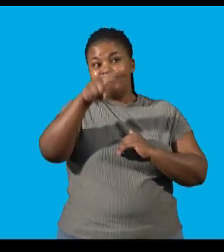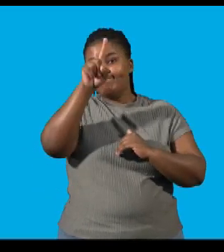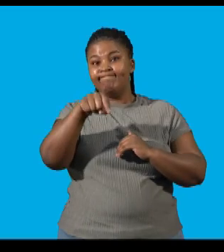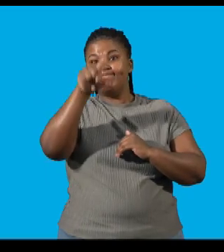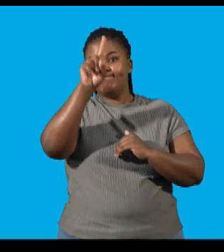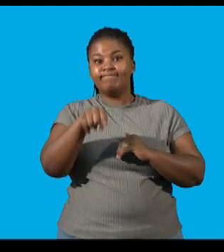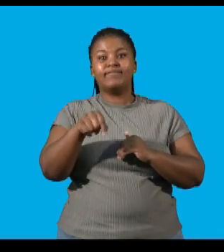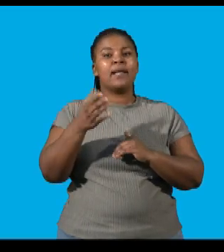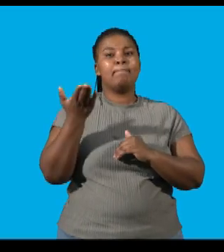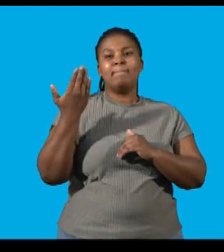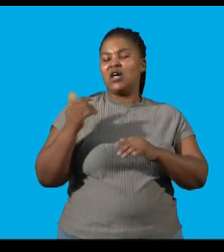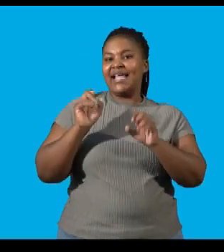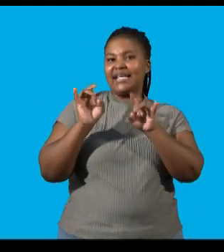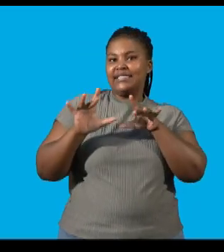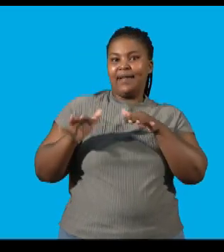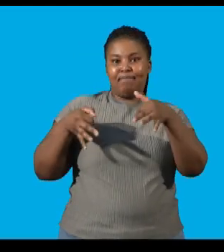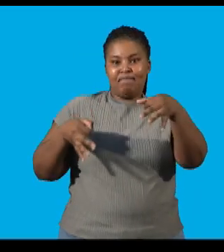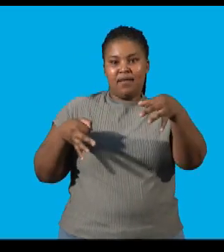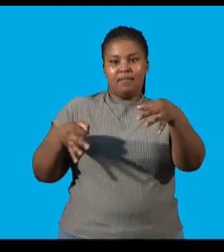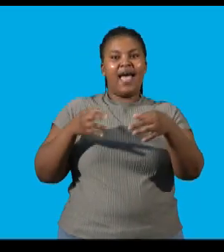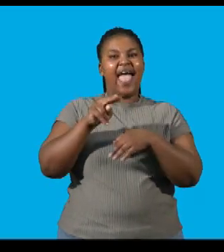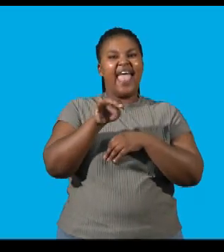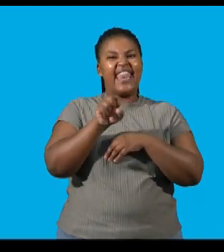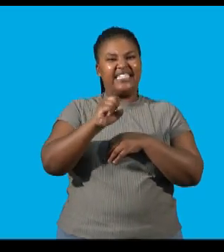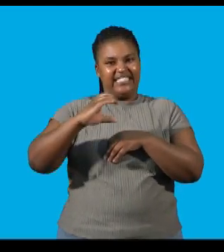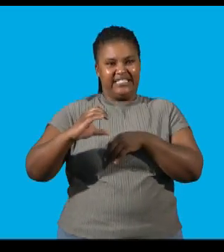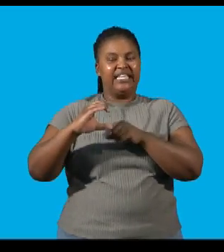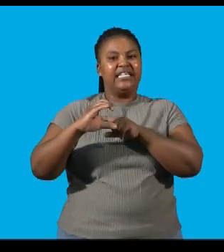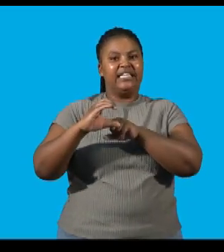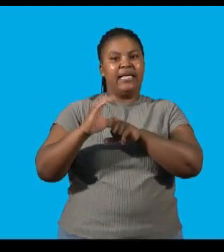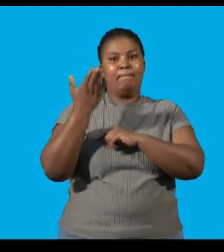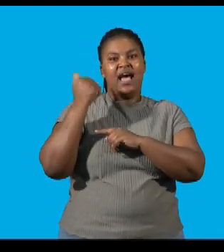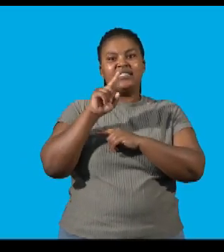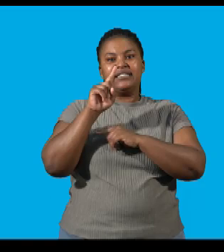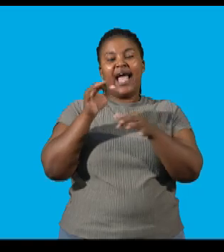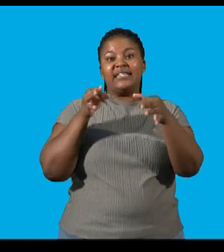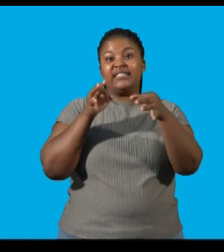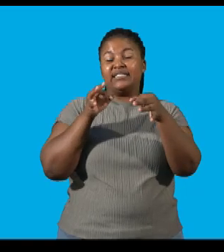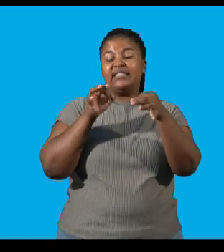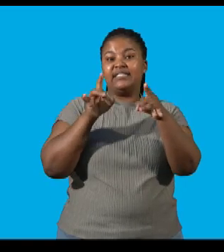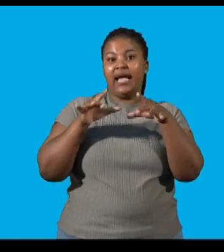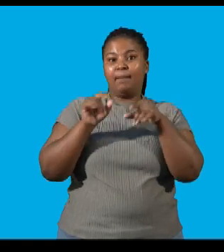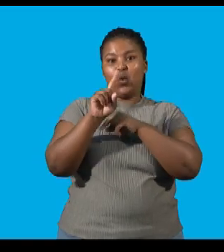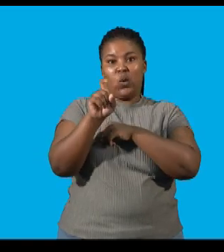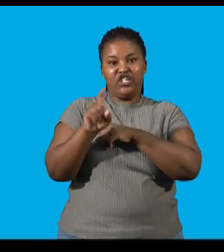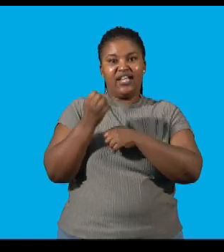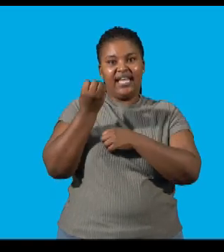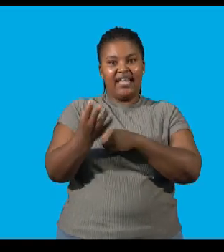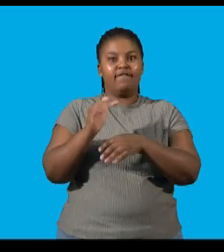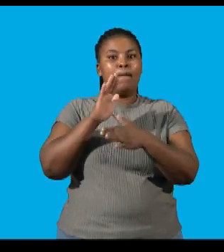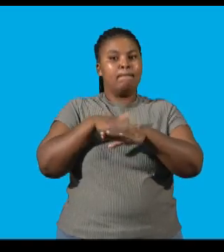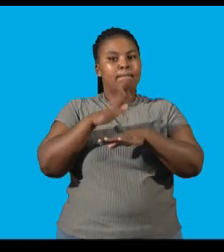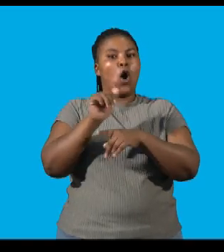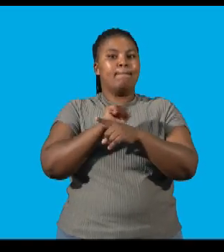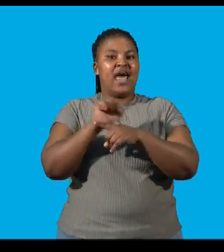can go through these past exam, NSC past exam question papers. They give